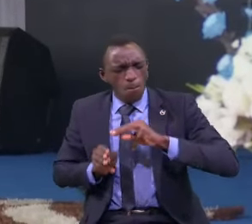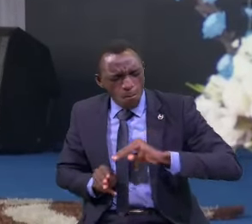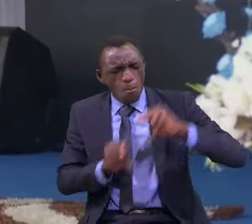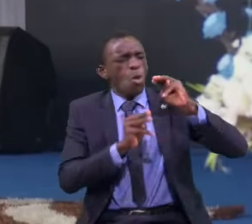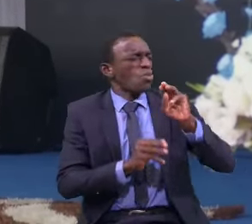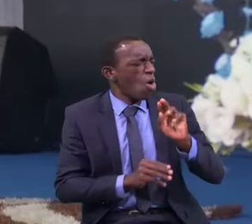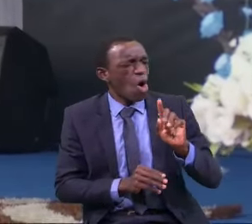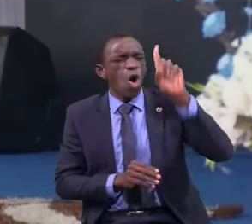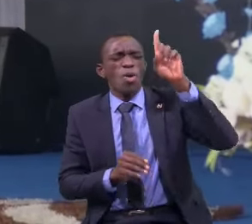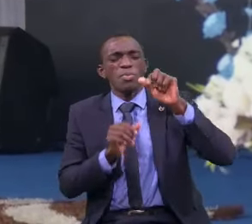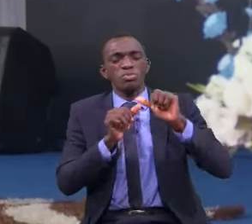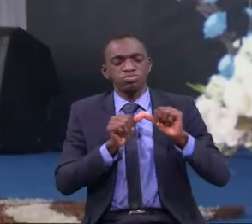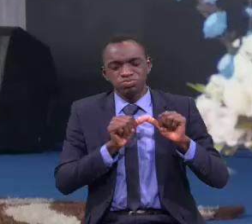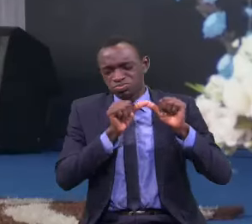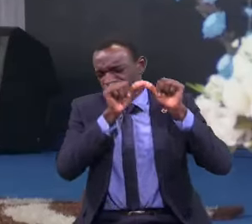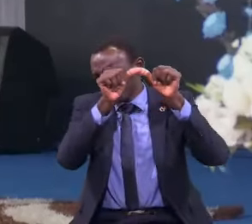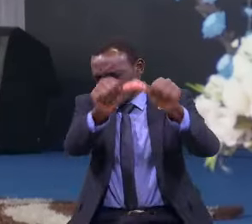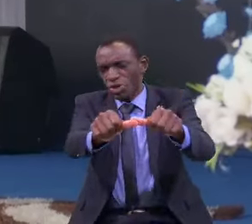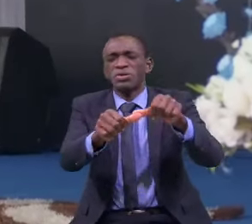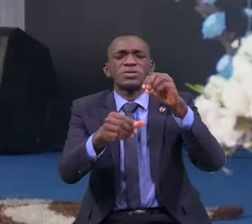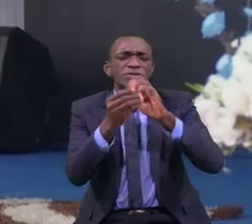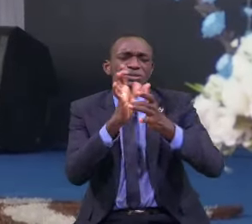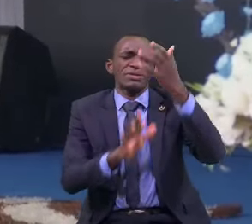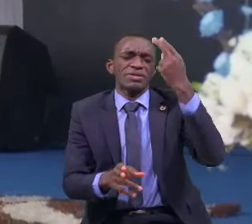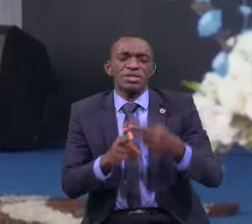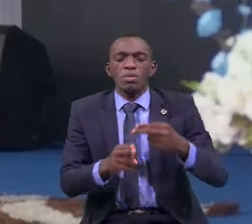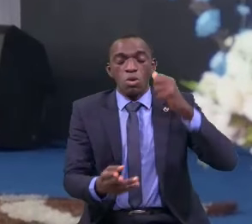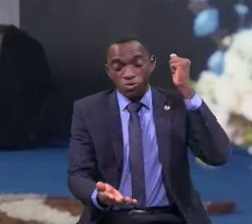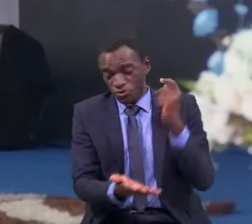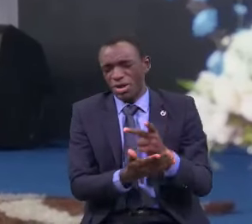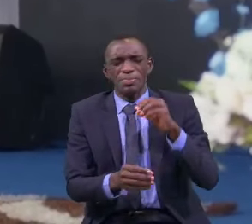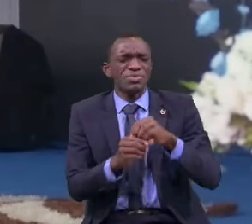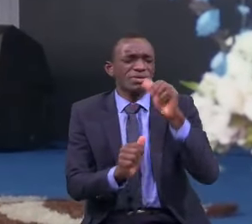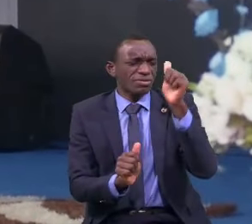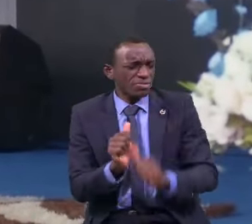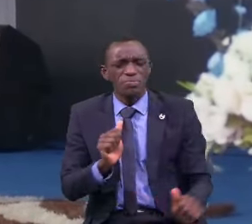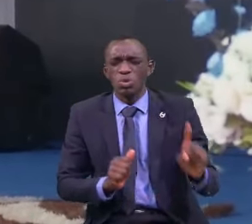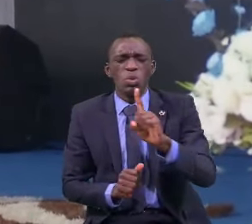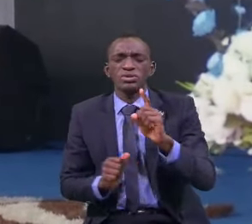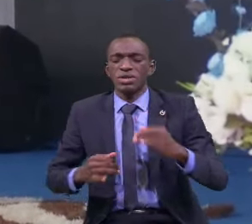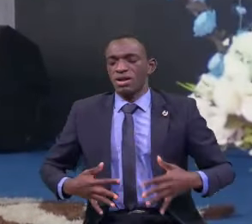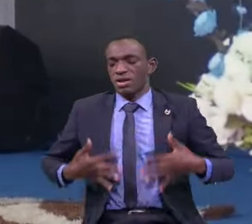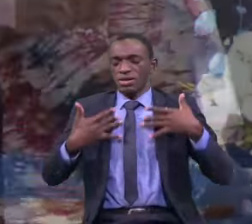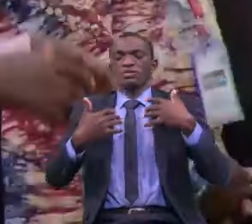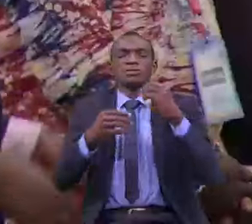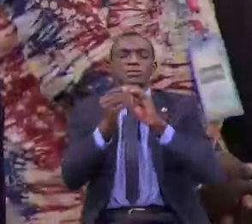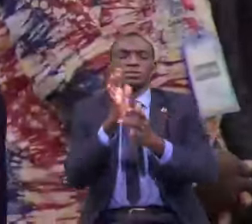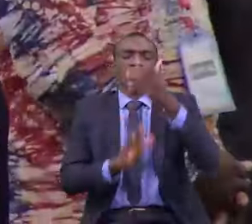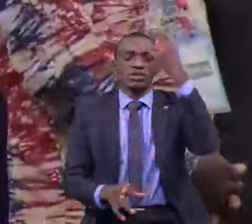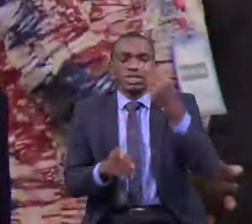forward. Confirm it in every life. In Jesus' name we pray.